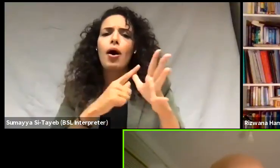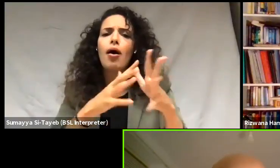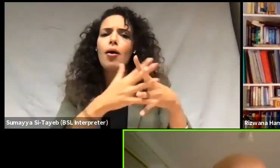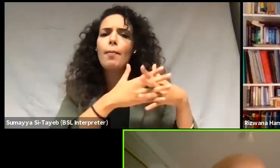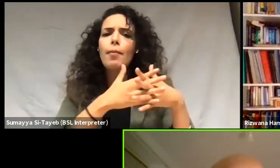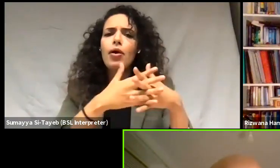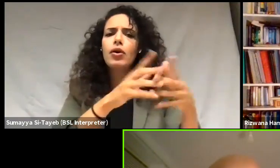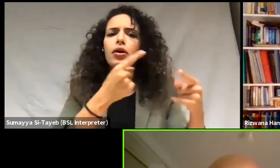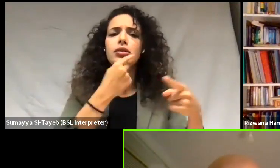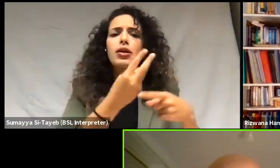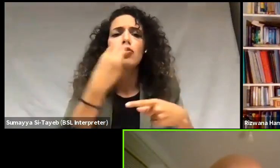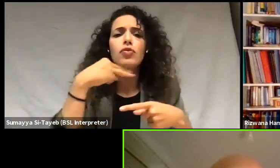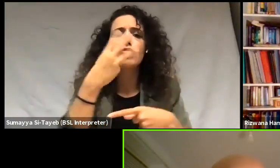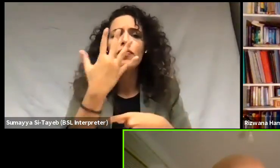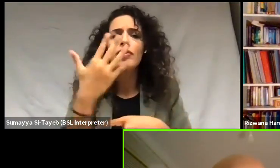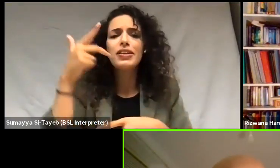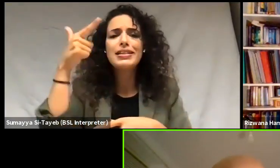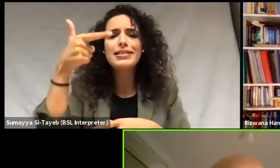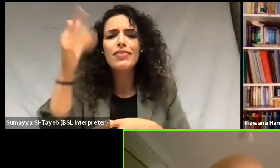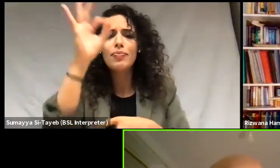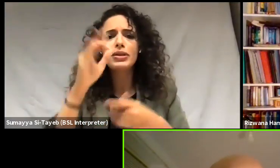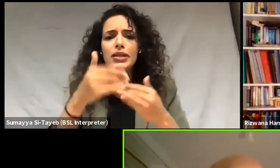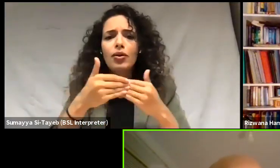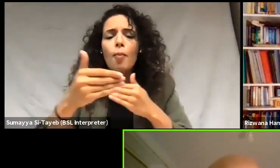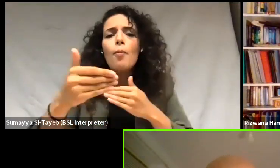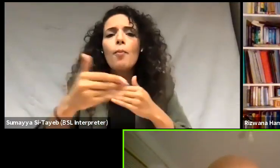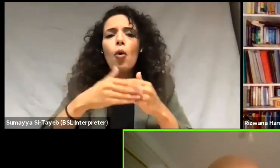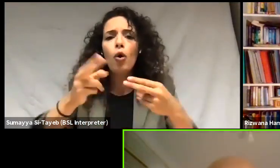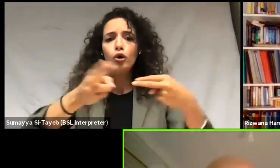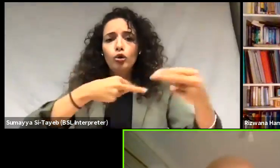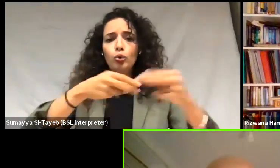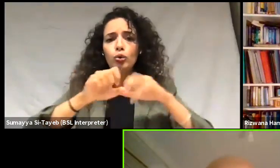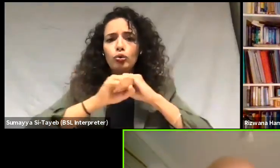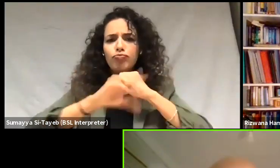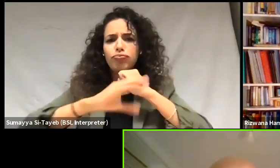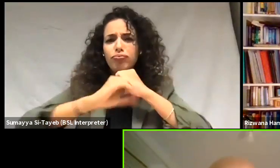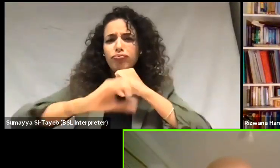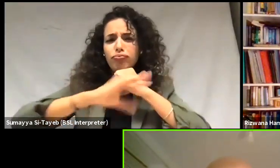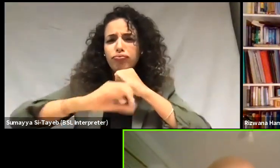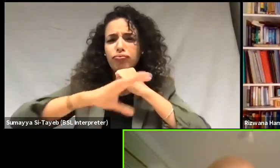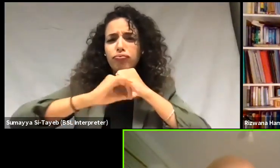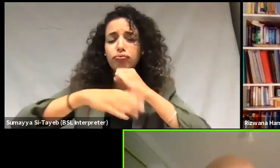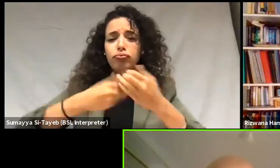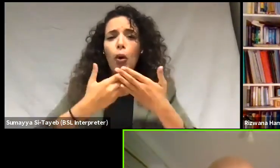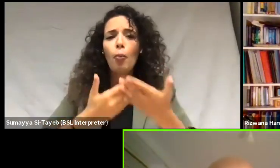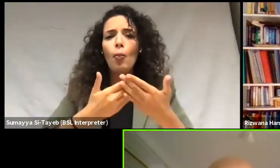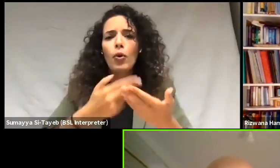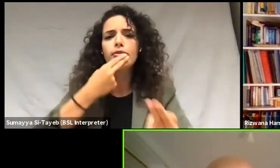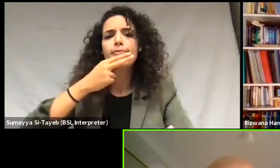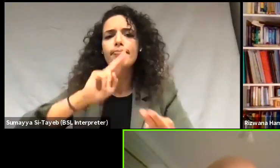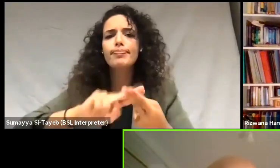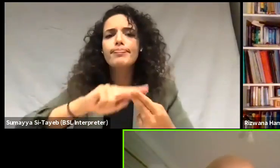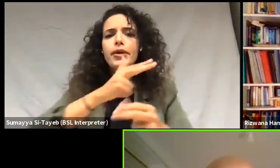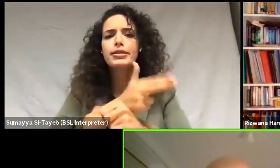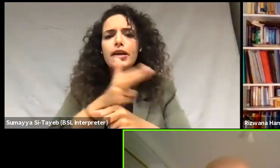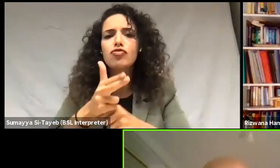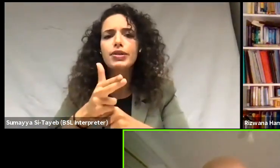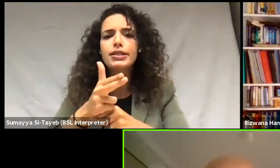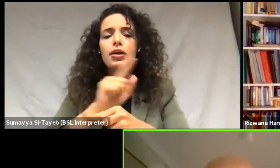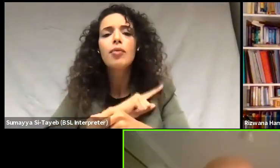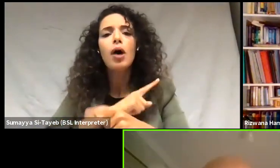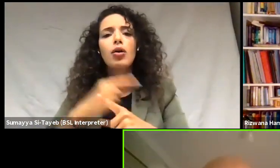357% more headlines in calling Muslims terrorists as opposed to white supremacists.